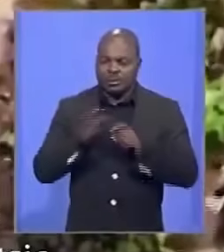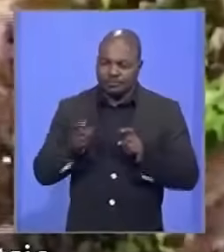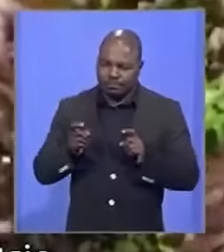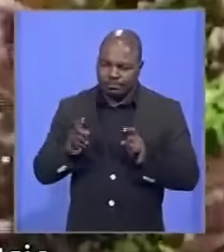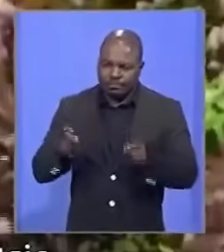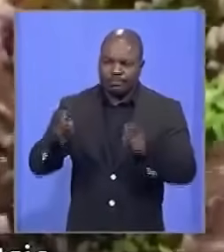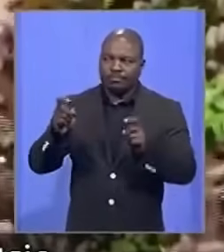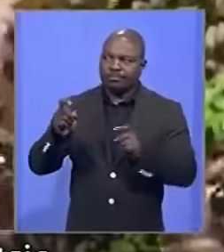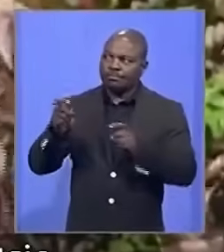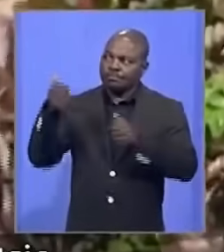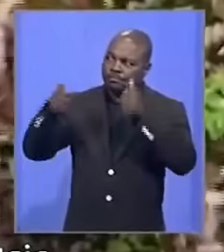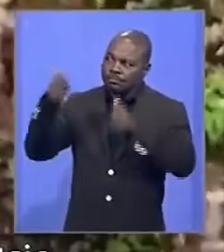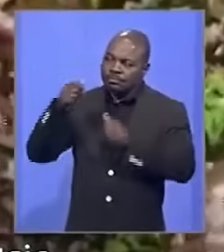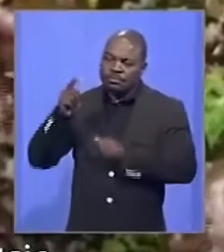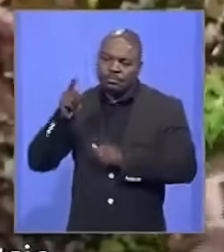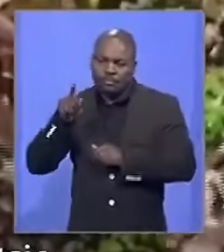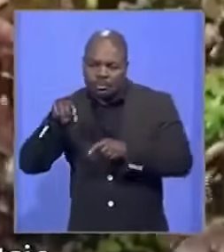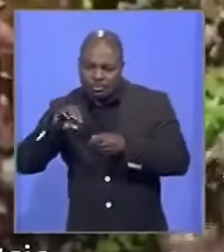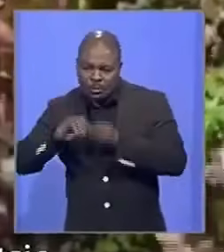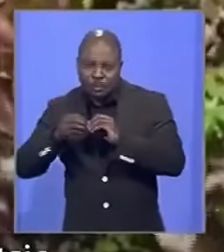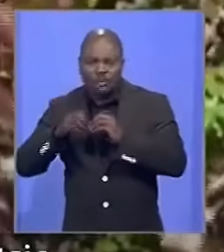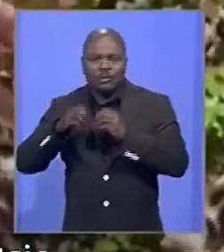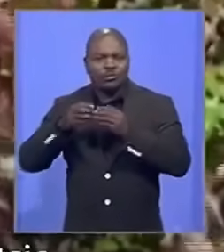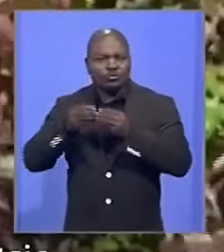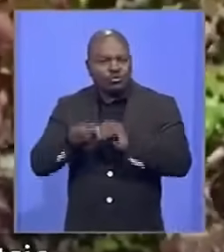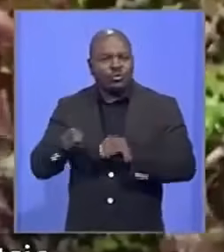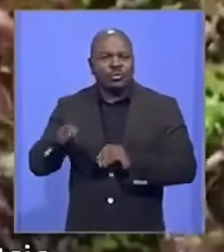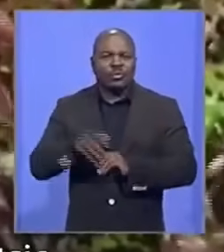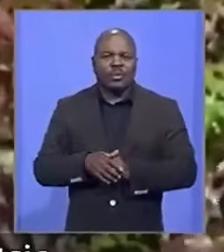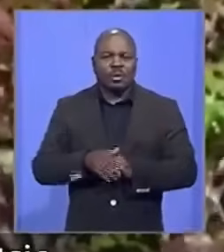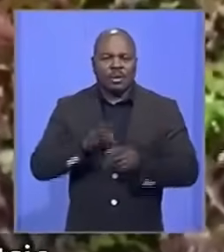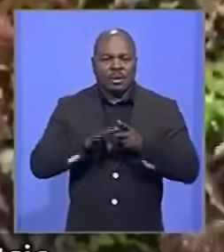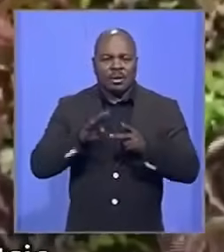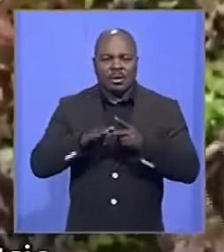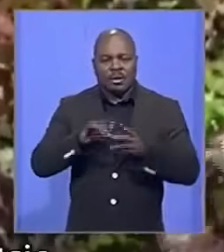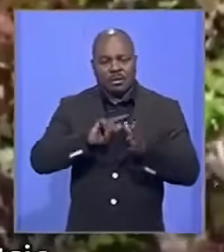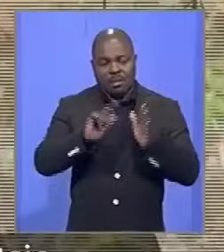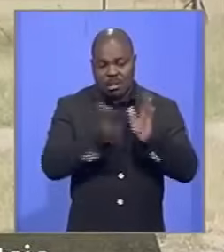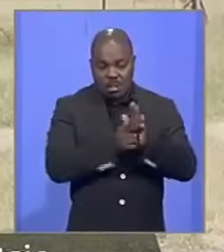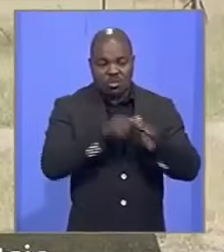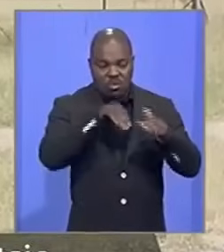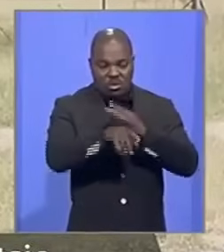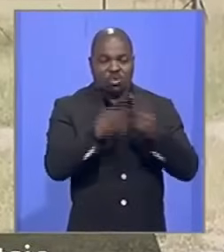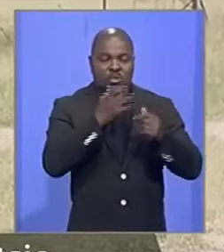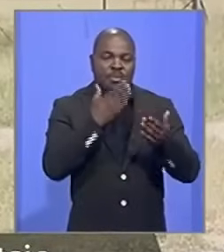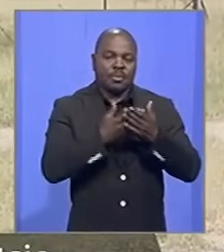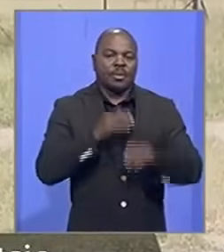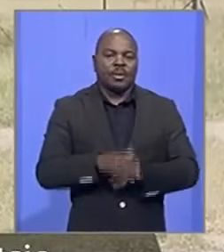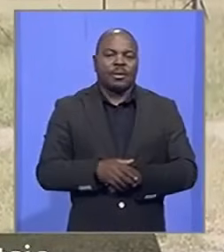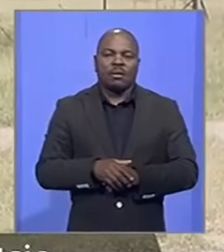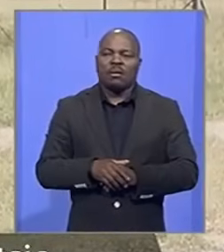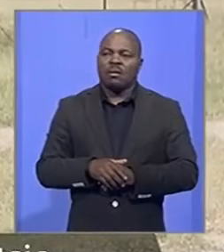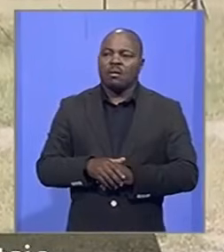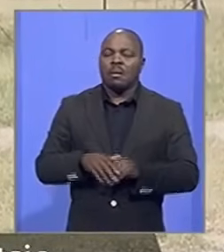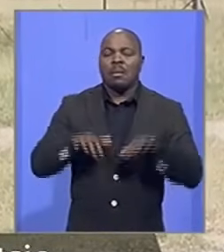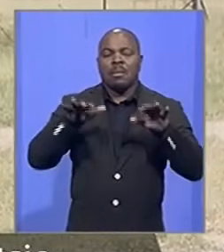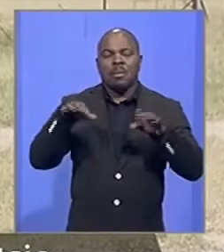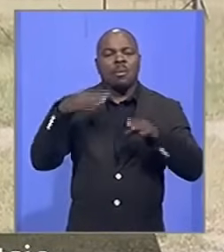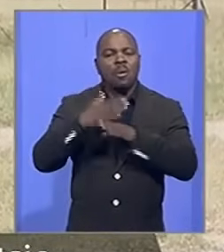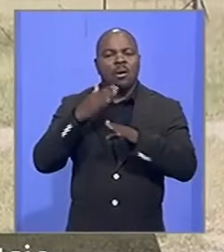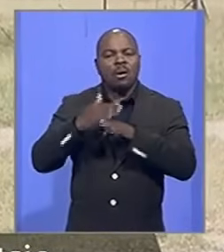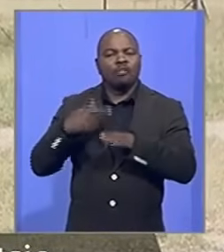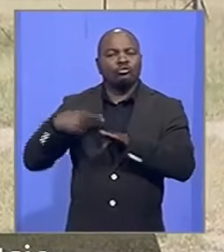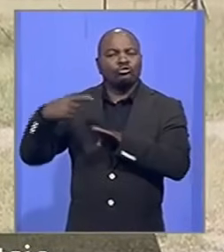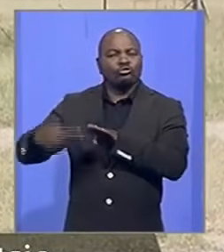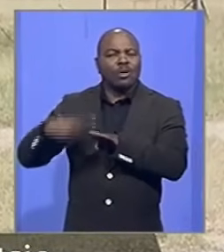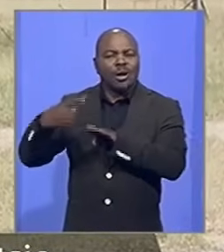authorities. Legal action against those responsible cannot be ruled out. ba nna le seabe mo industring ya ditaere